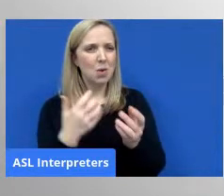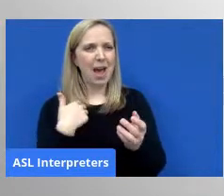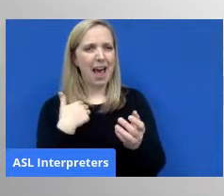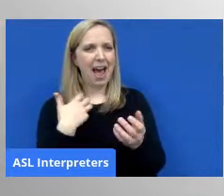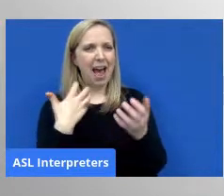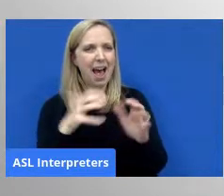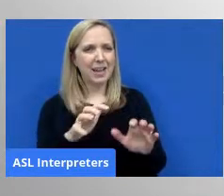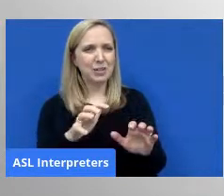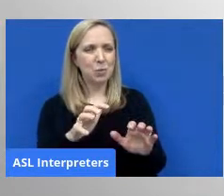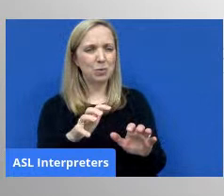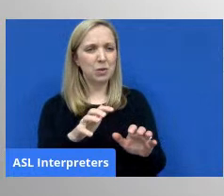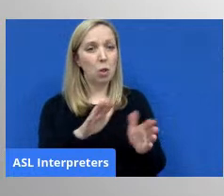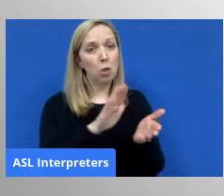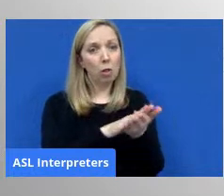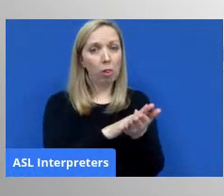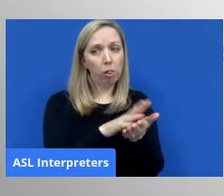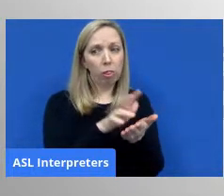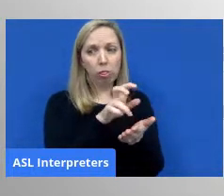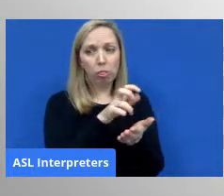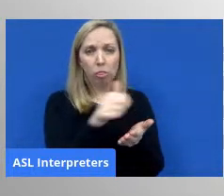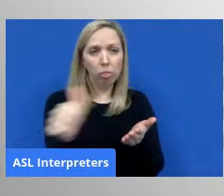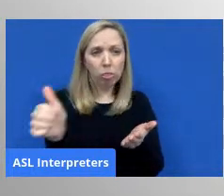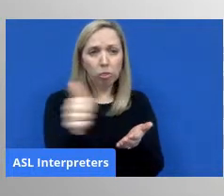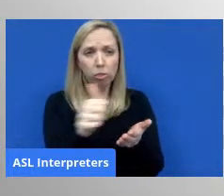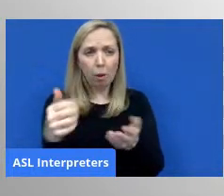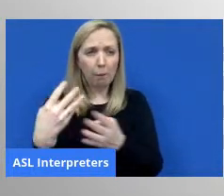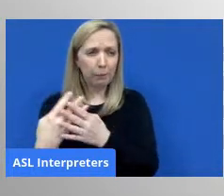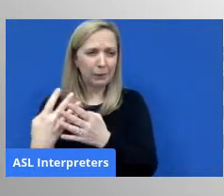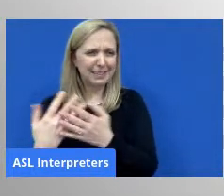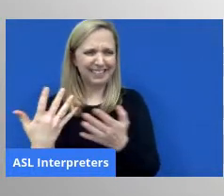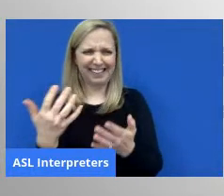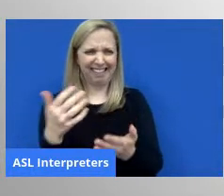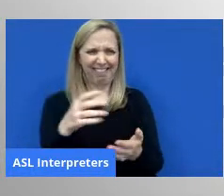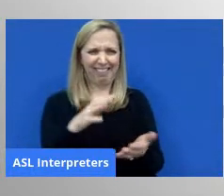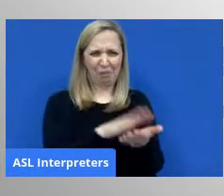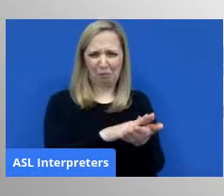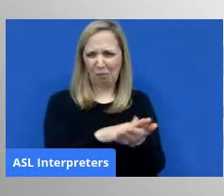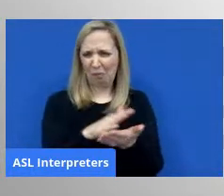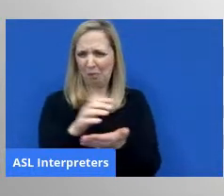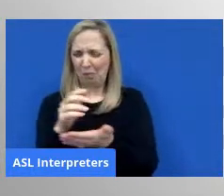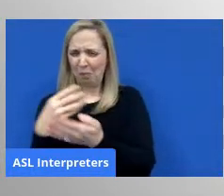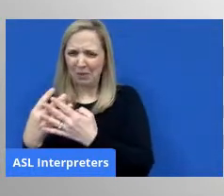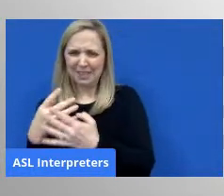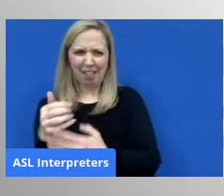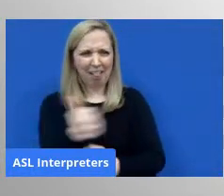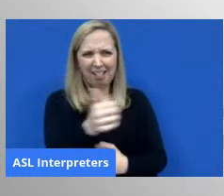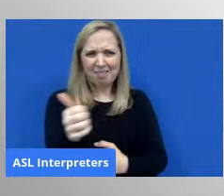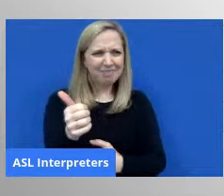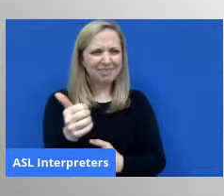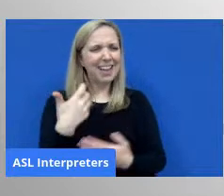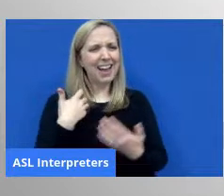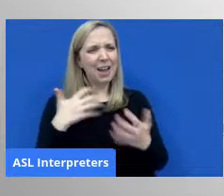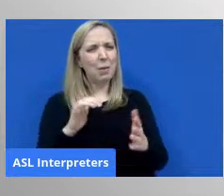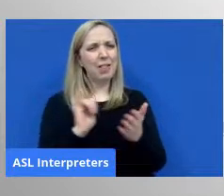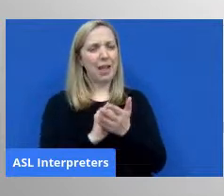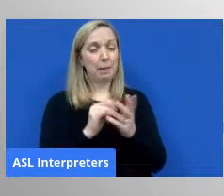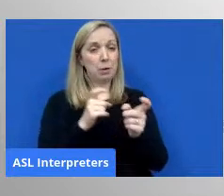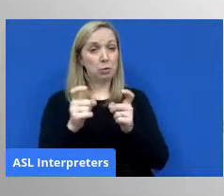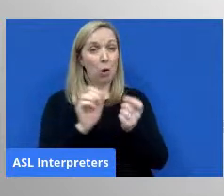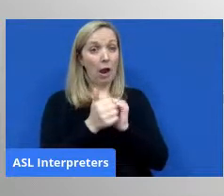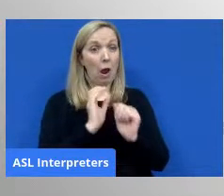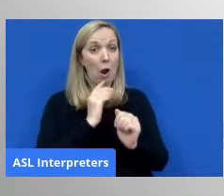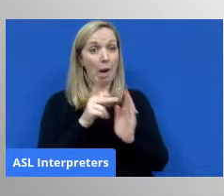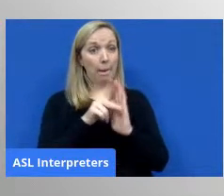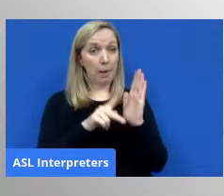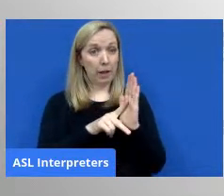prison pipeline. That is something that can really be controlled in our policies that address